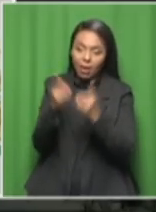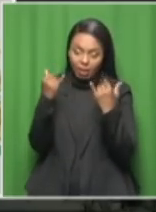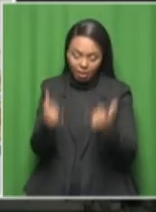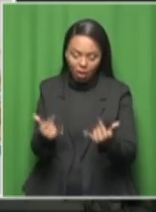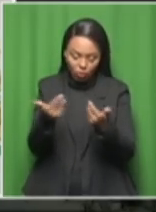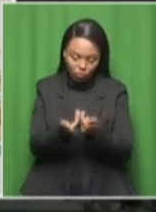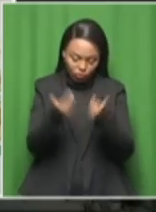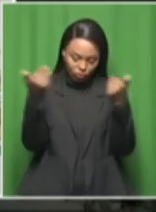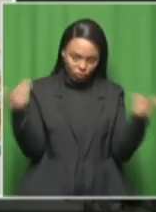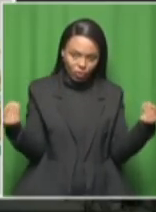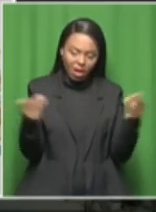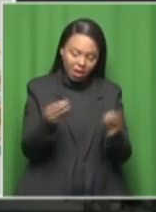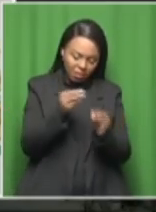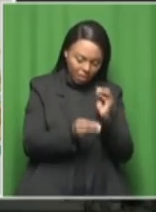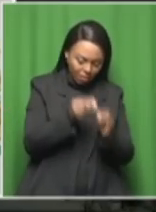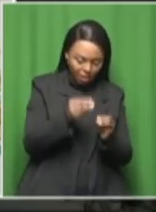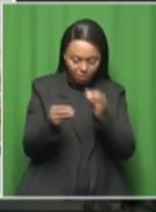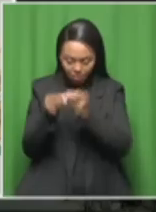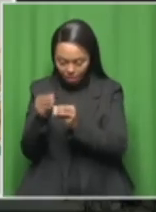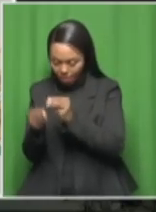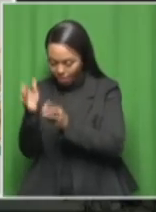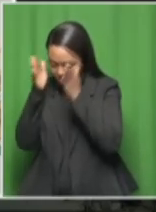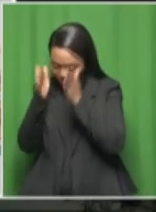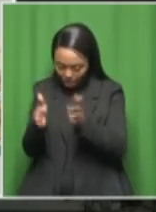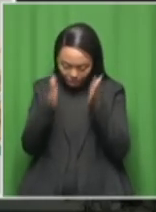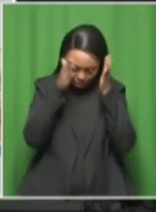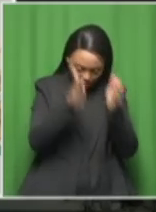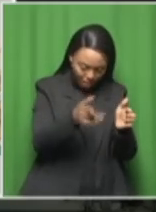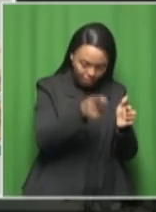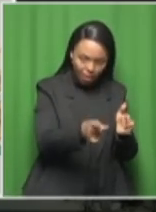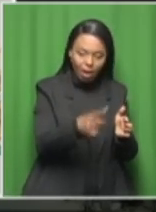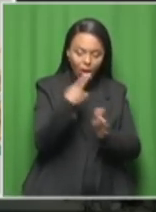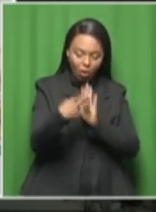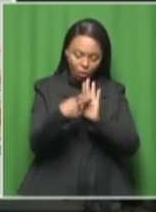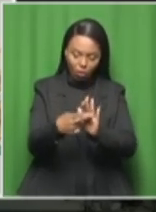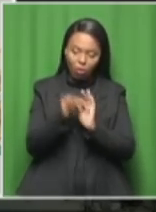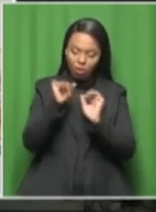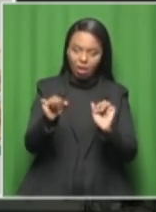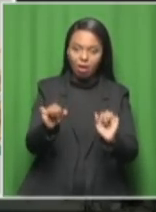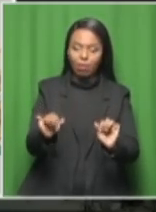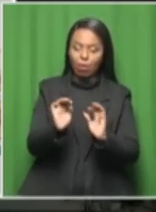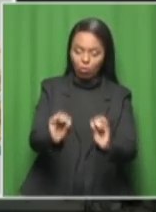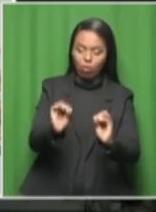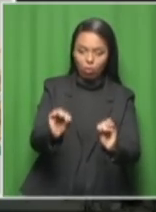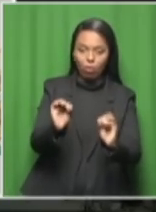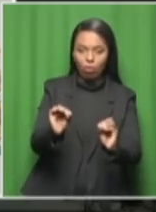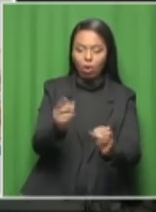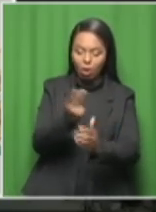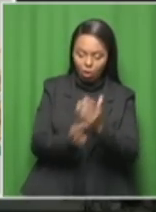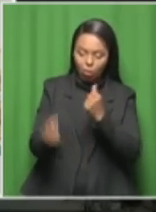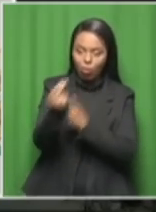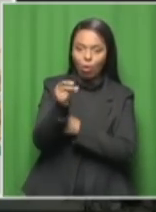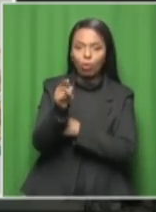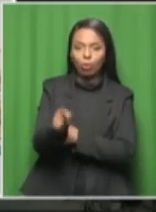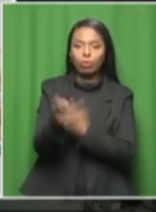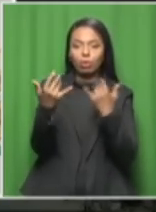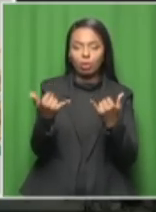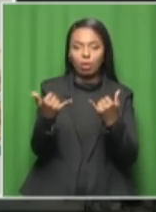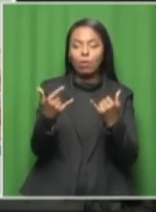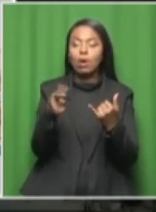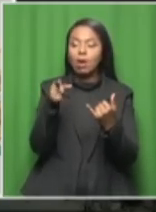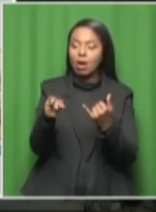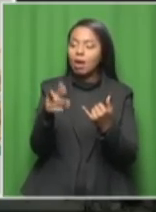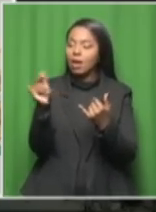separately, each of them ruling a silo area of the area that is